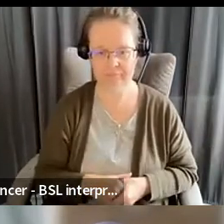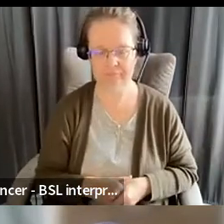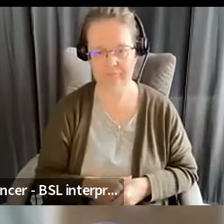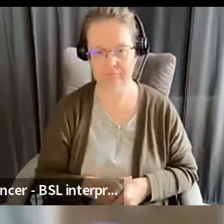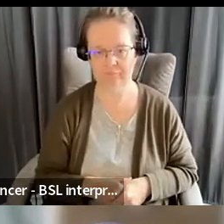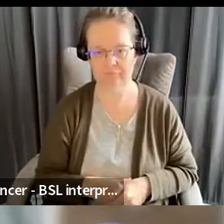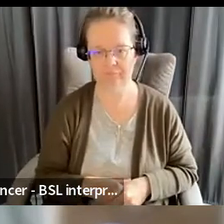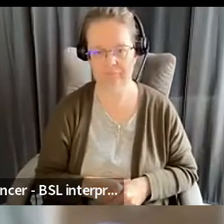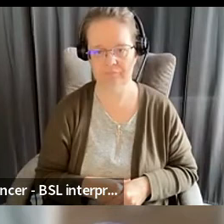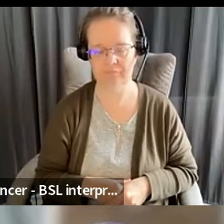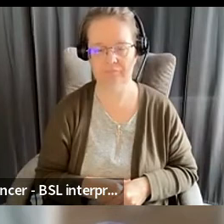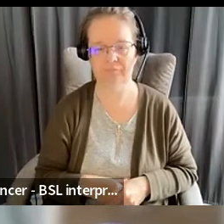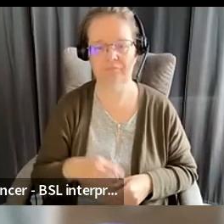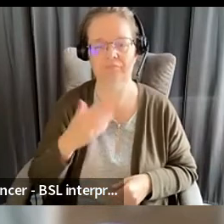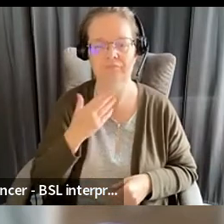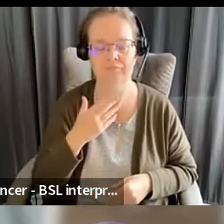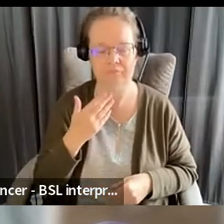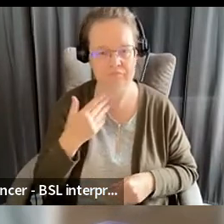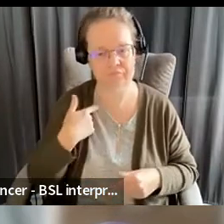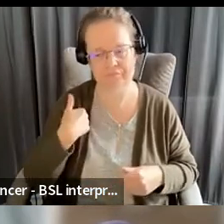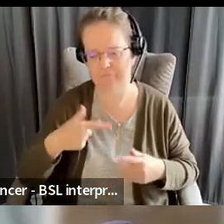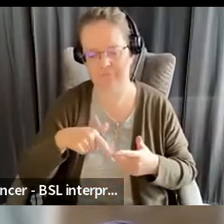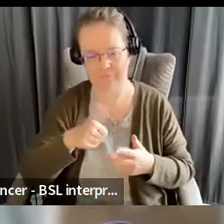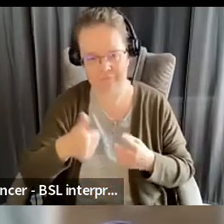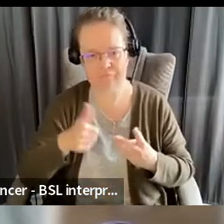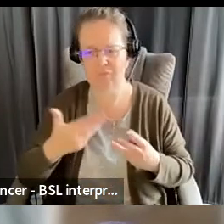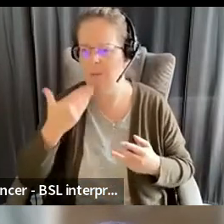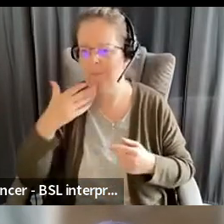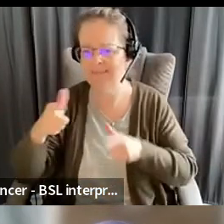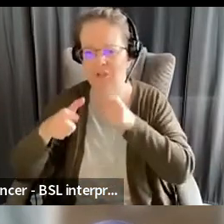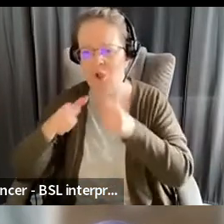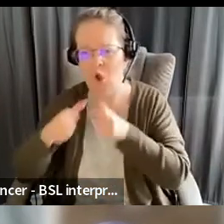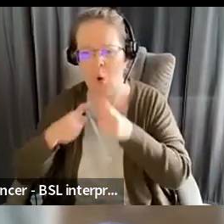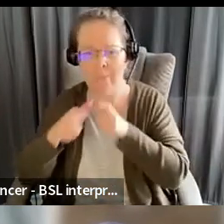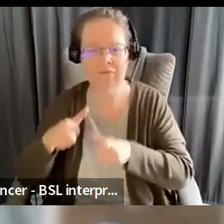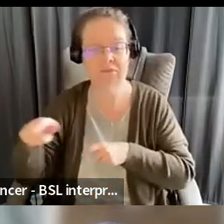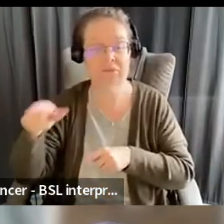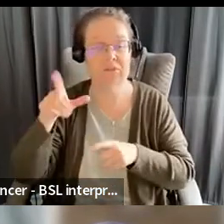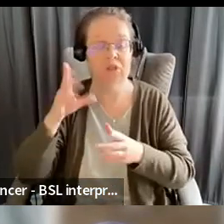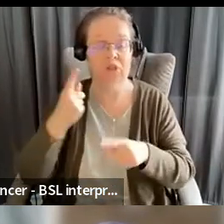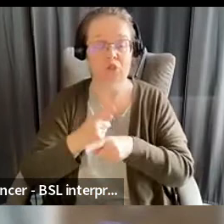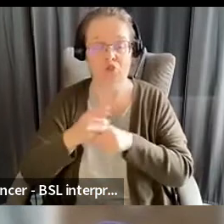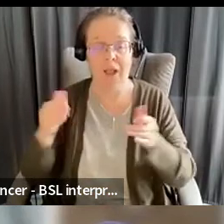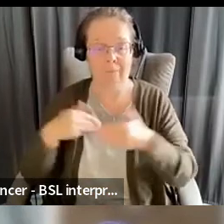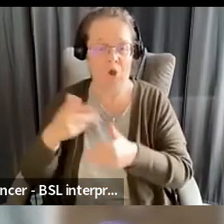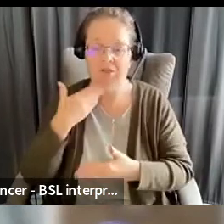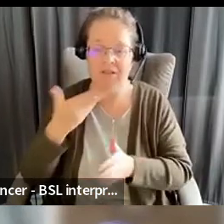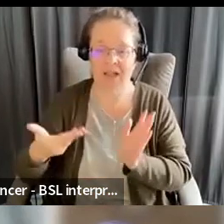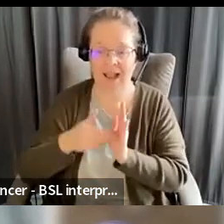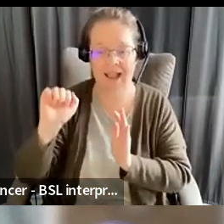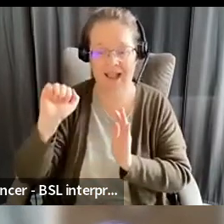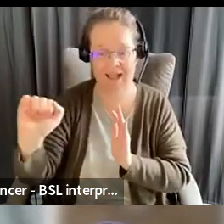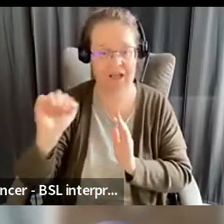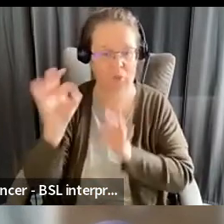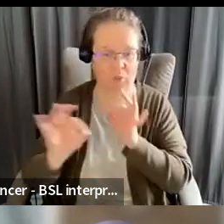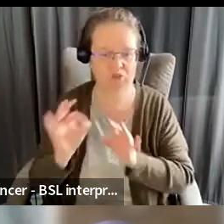as we go through this, please do give comments in the chat box, add your questions in. We will come to them in about the next sort of